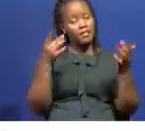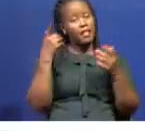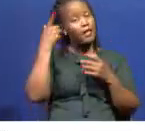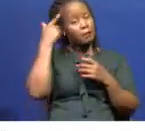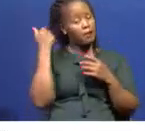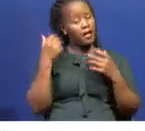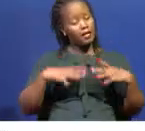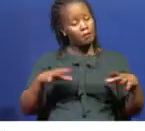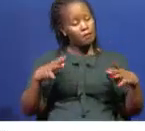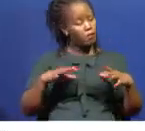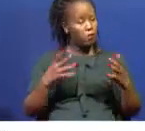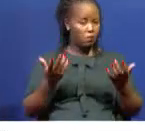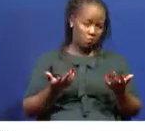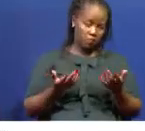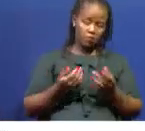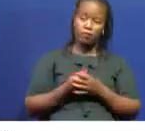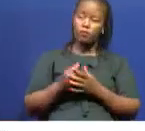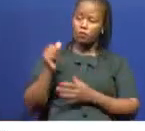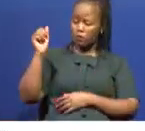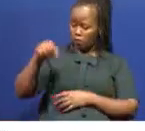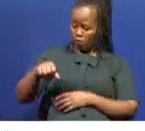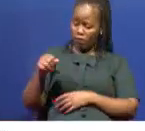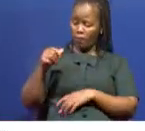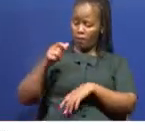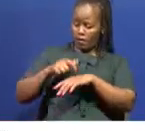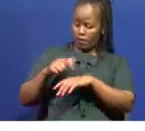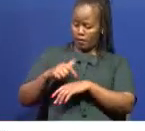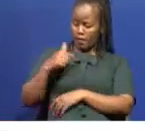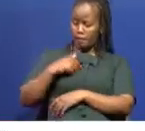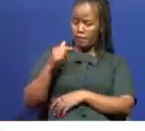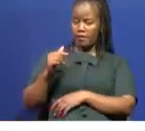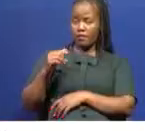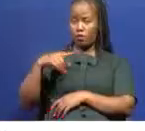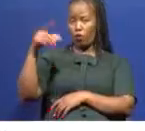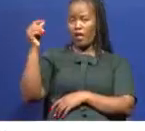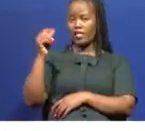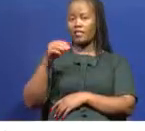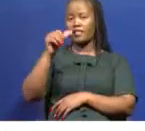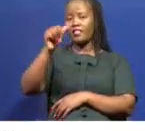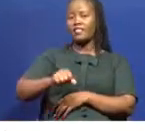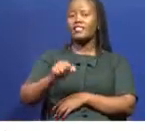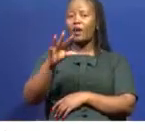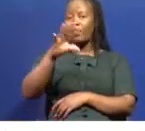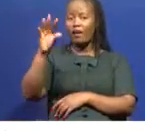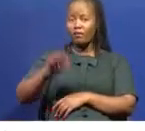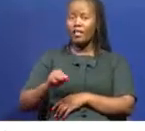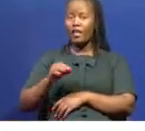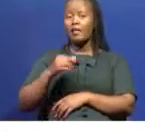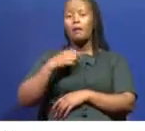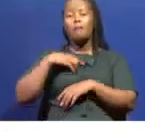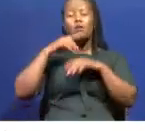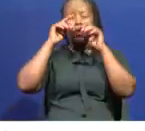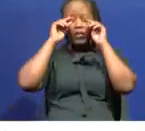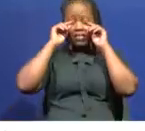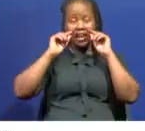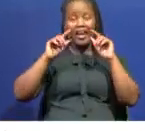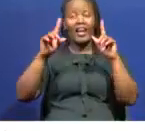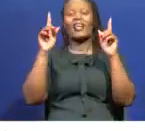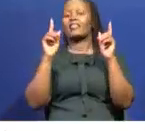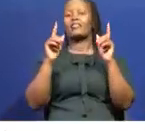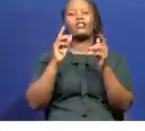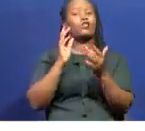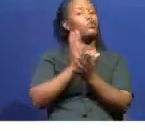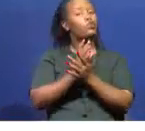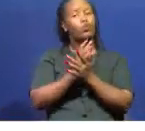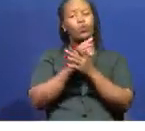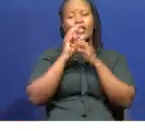people. Yeah, when I went to South Africa, for me, it's really opened my eyes, and I realized how it's a